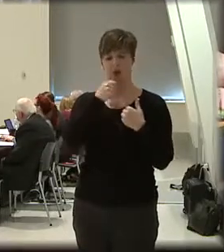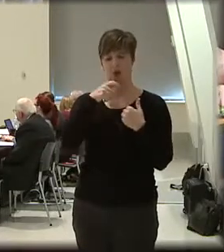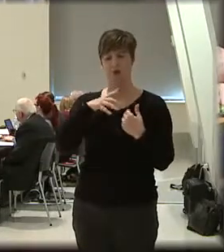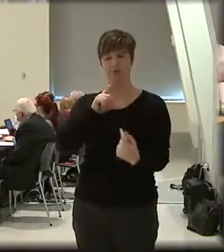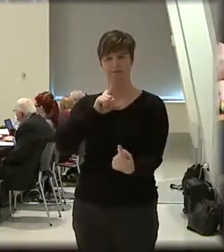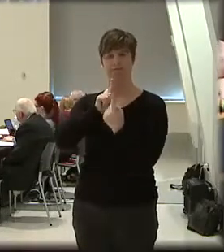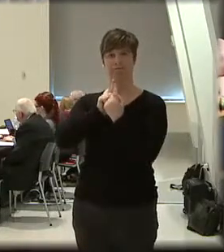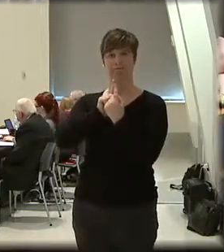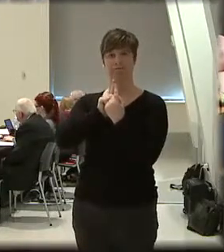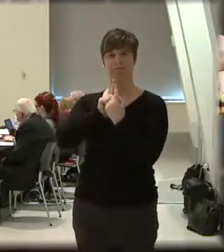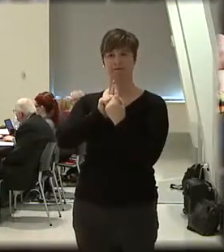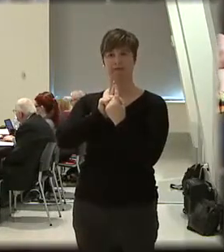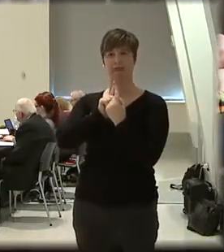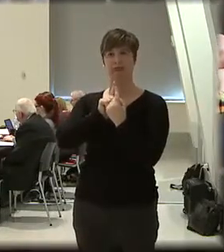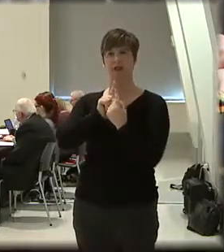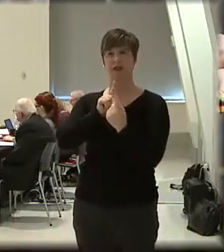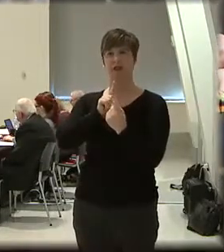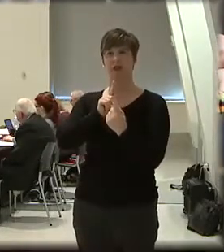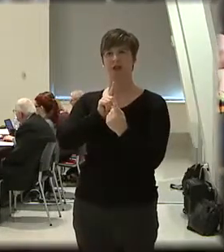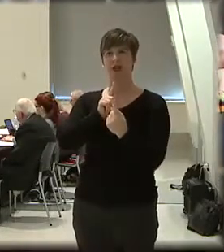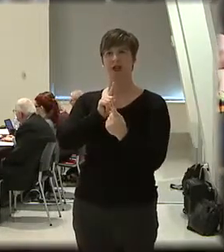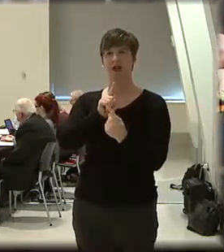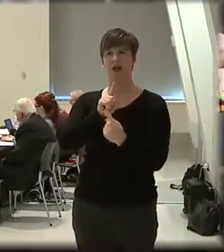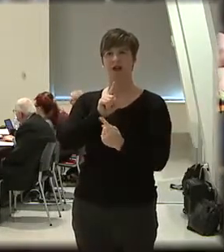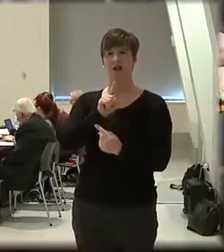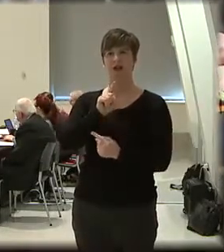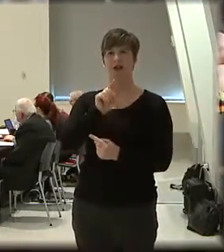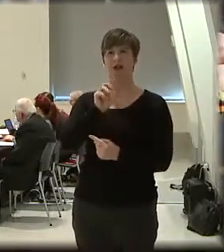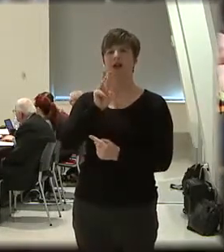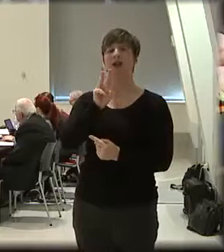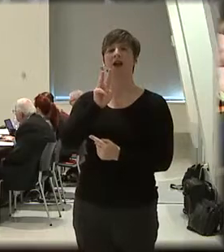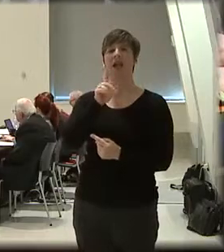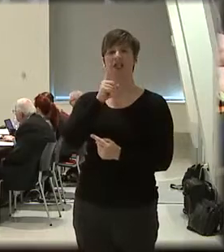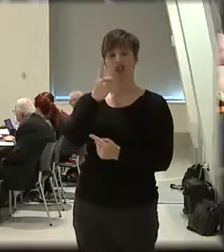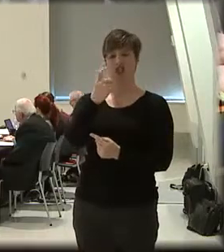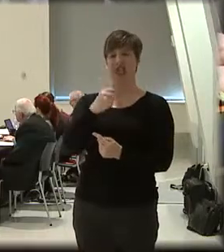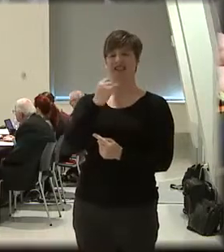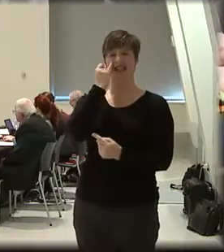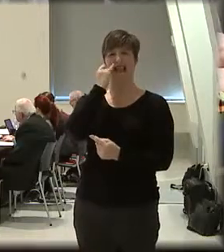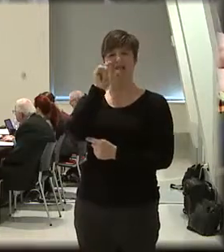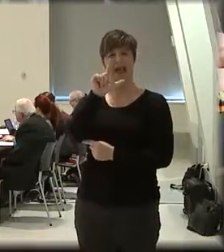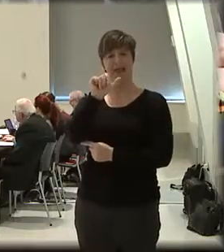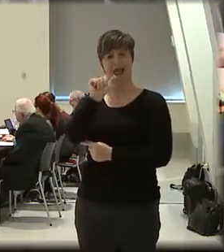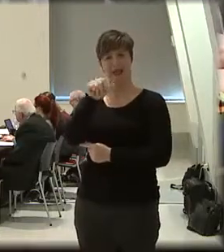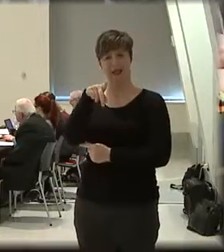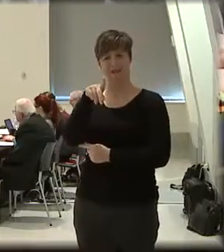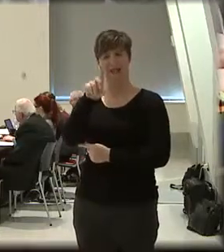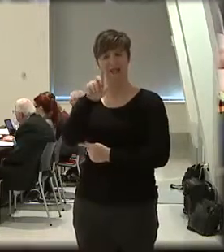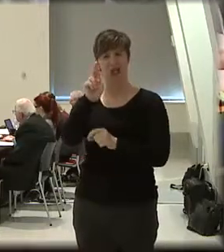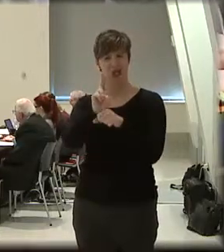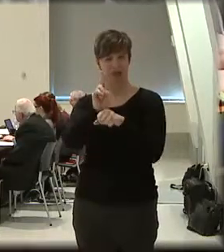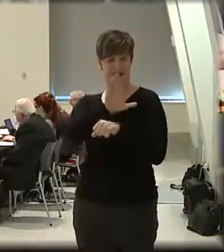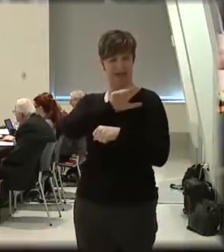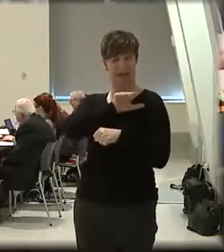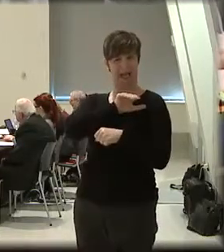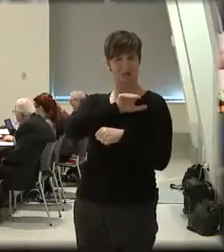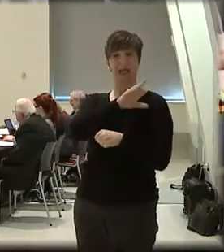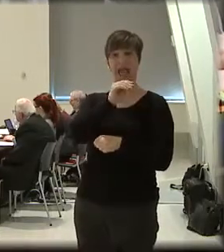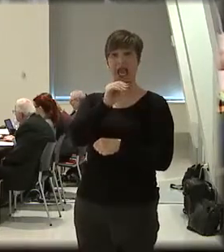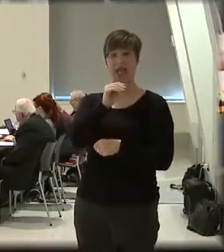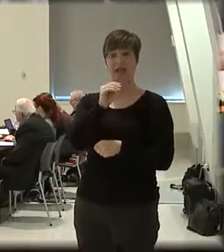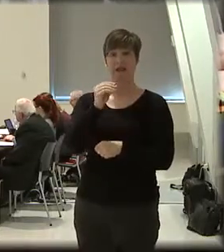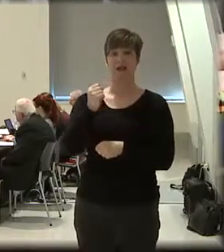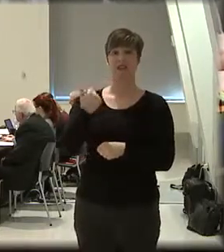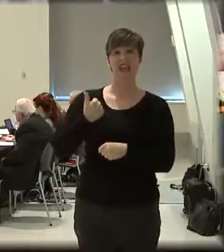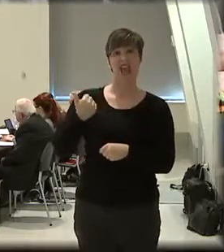to me from Watts, and she said, Miss Rice, if LAPD uses those cameras and the gangs see that